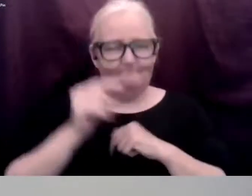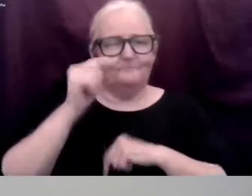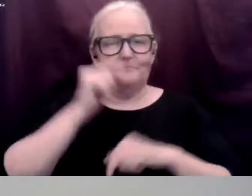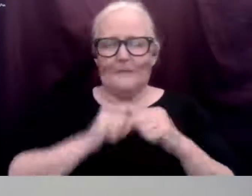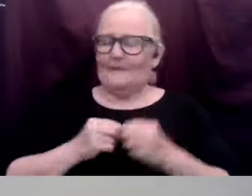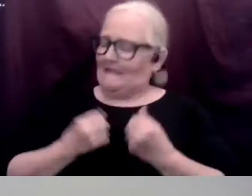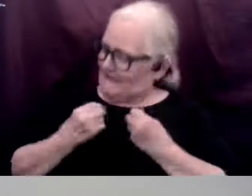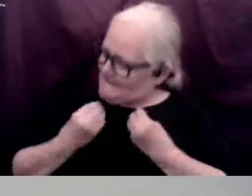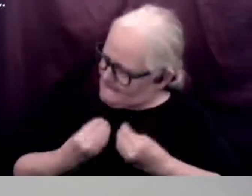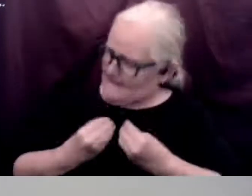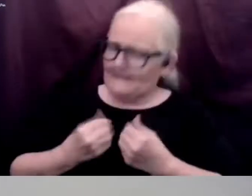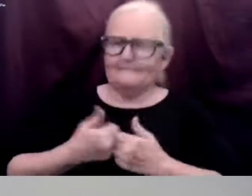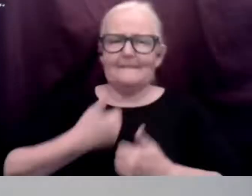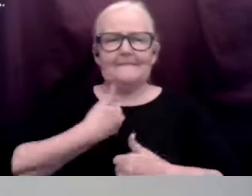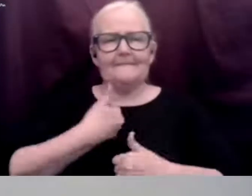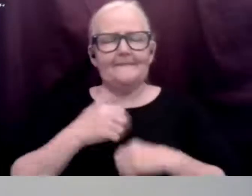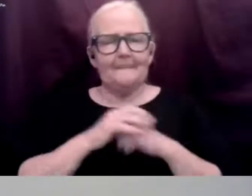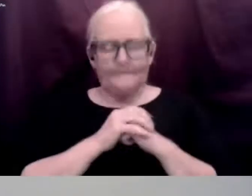When the music starts,